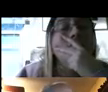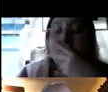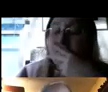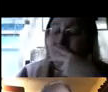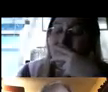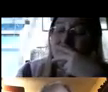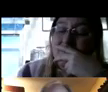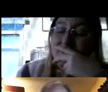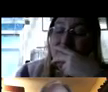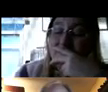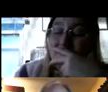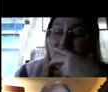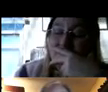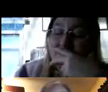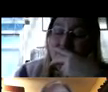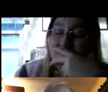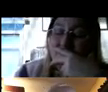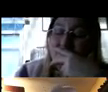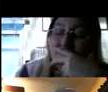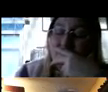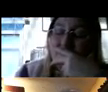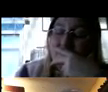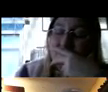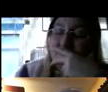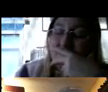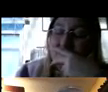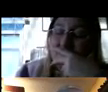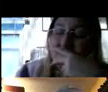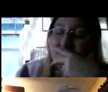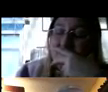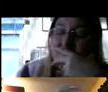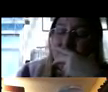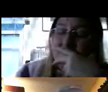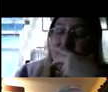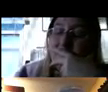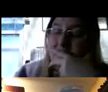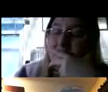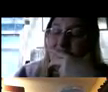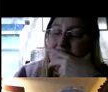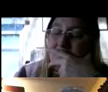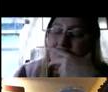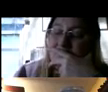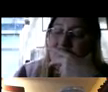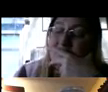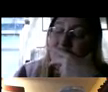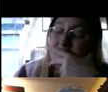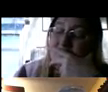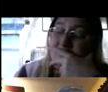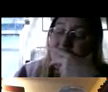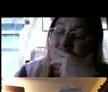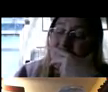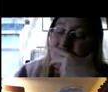And it's also could be about anti-Blackness, right? Because even BIPOC folks